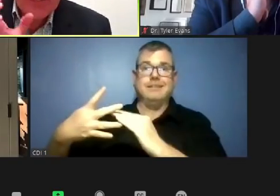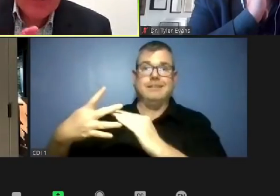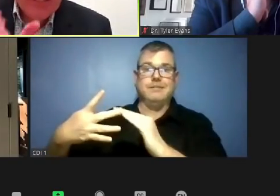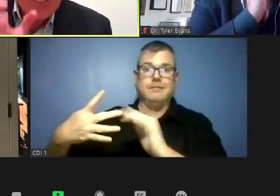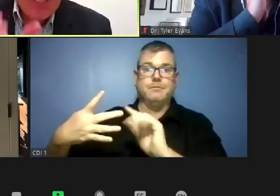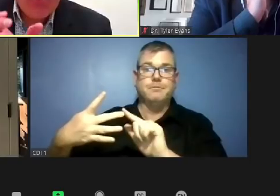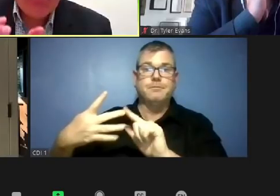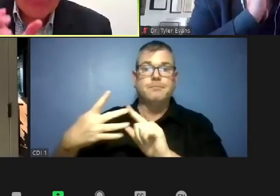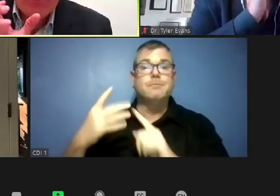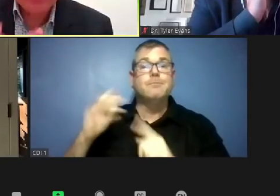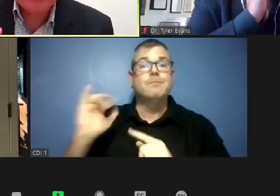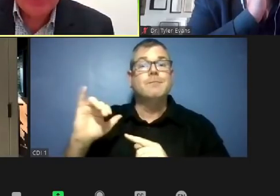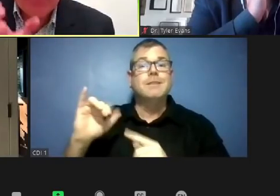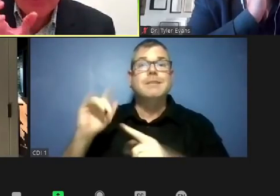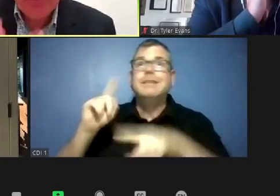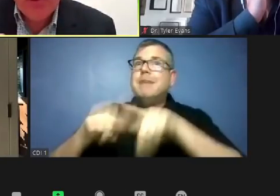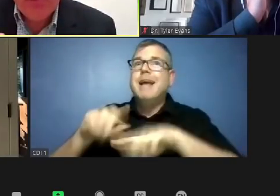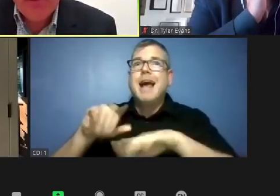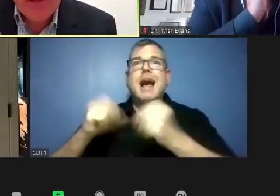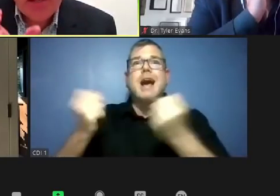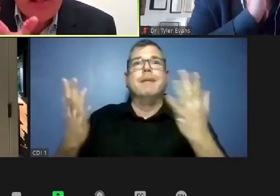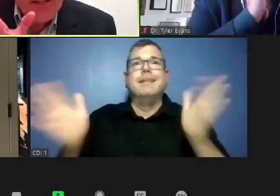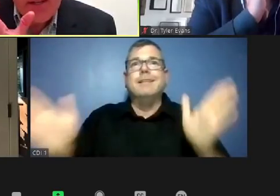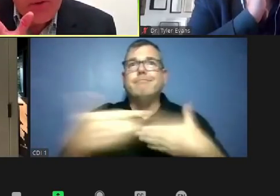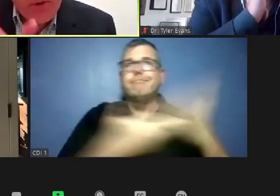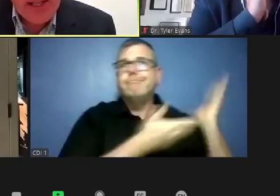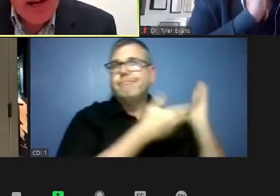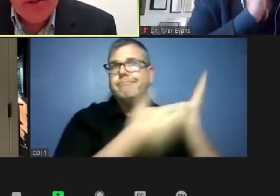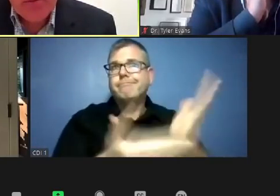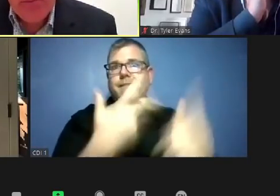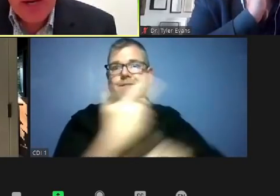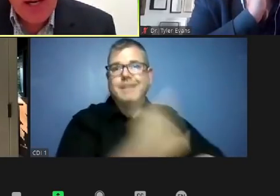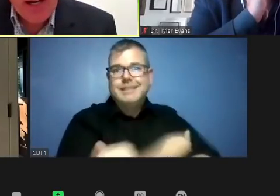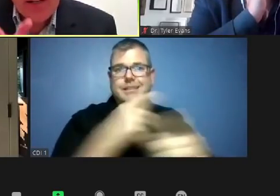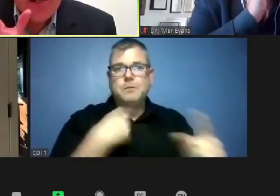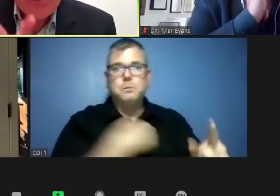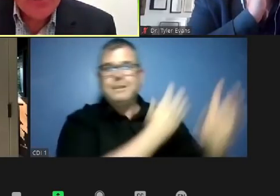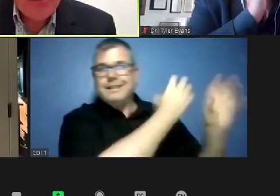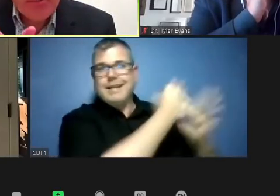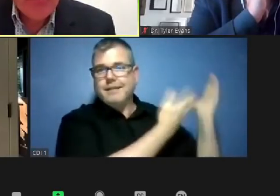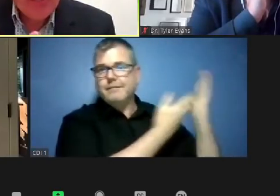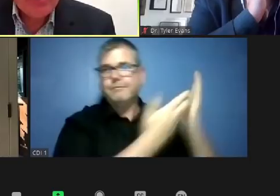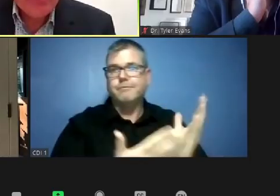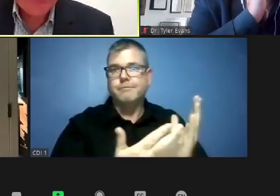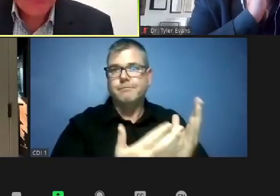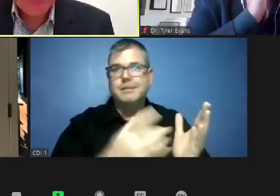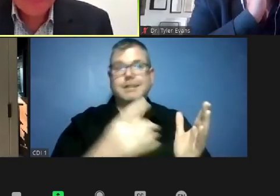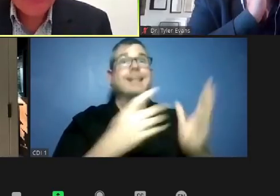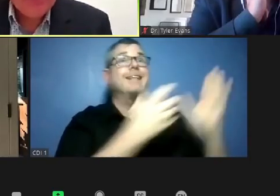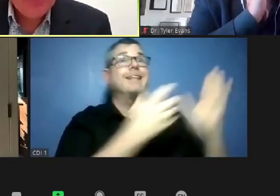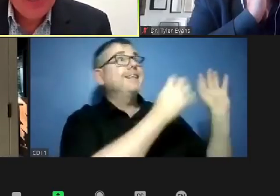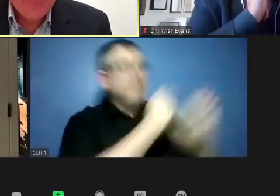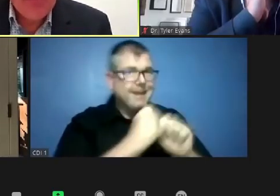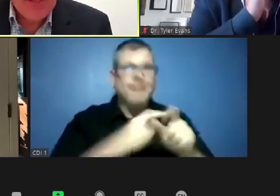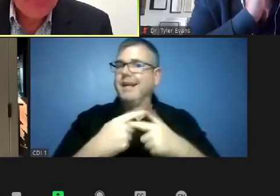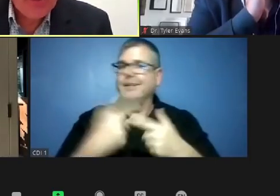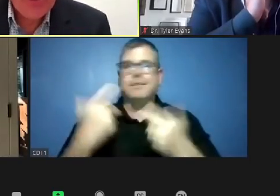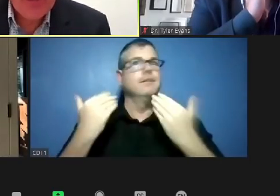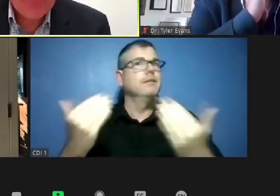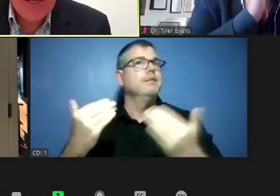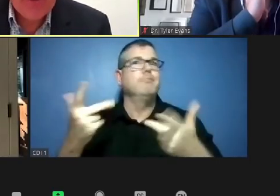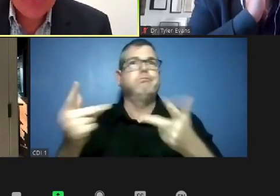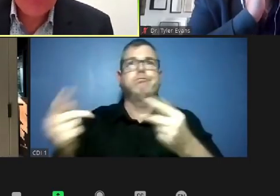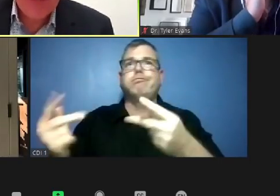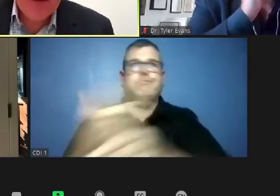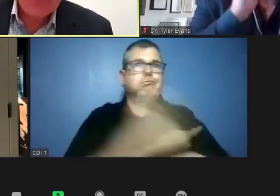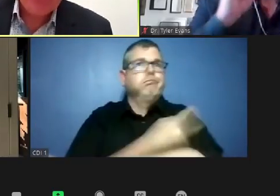really dictate how quickly we're able to move through these 20,000 remaining seniors above age 75. And as soon as we get